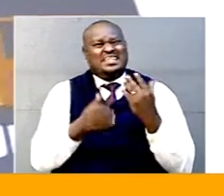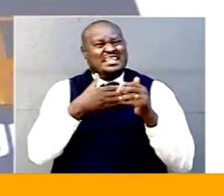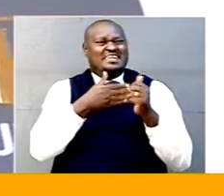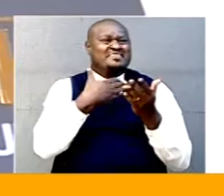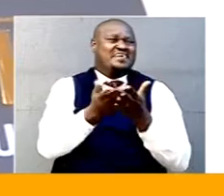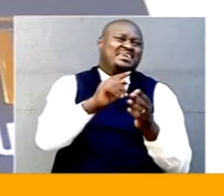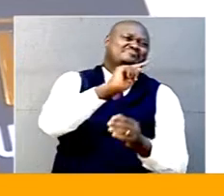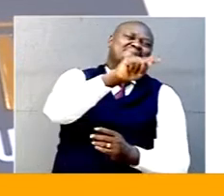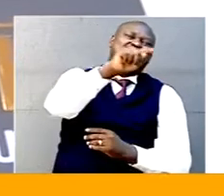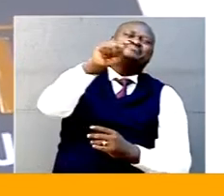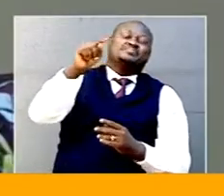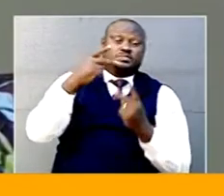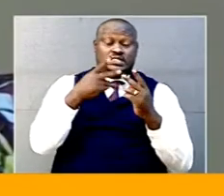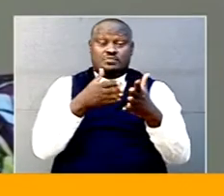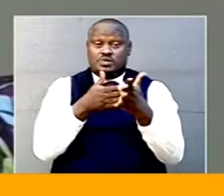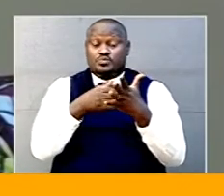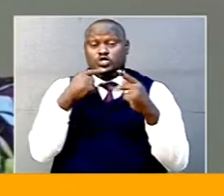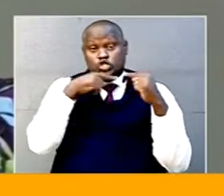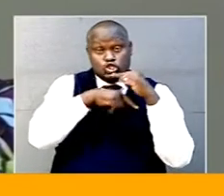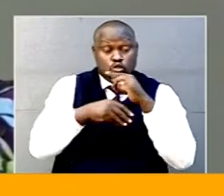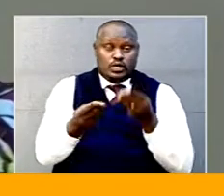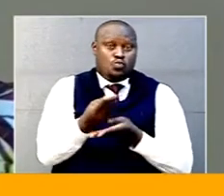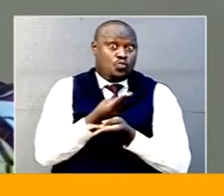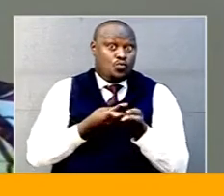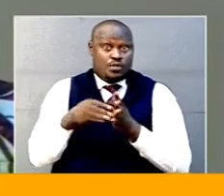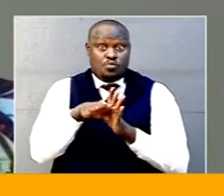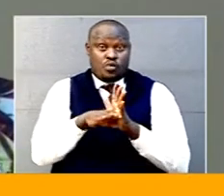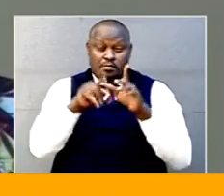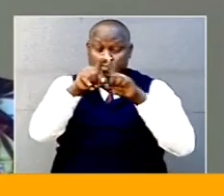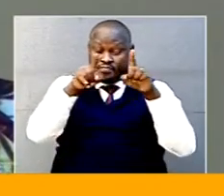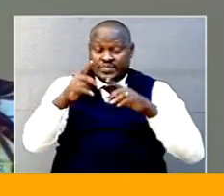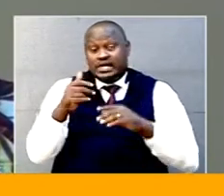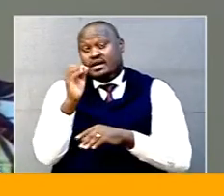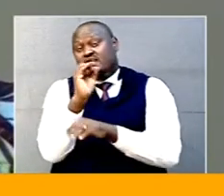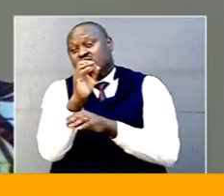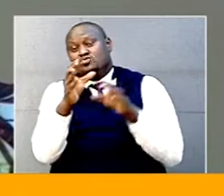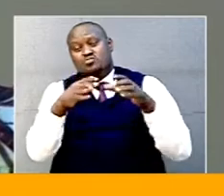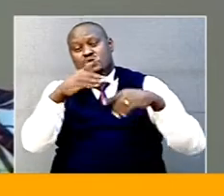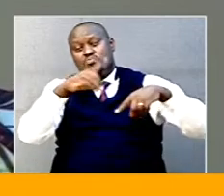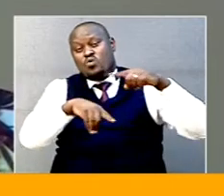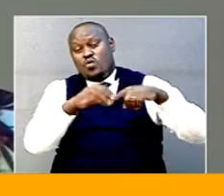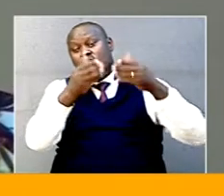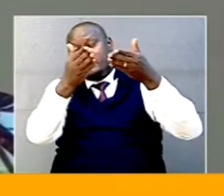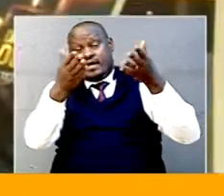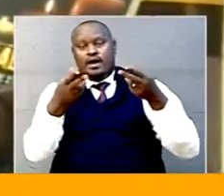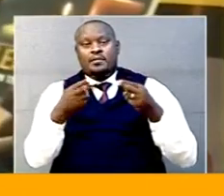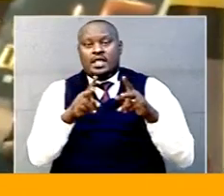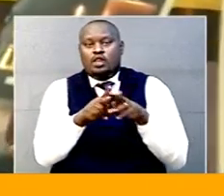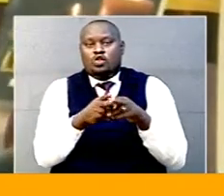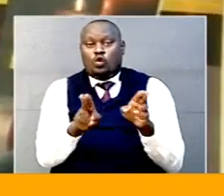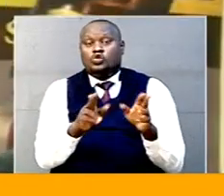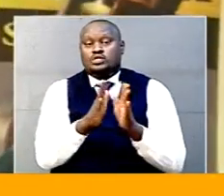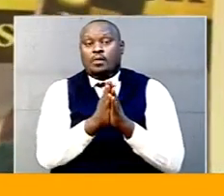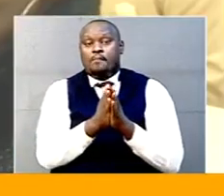undermined socio-economic transformation of the country. The seasoned politician and academia made the observation during the launch of a